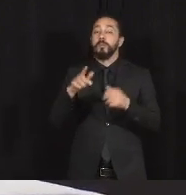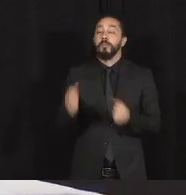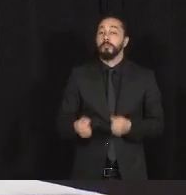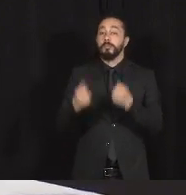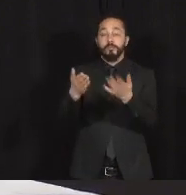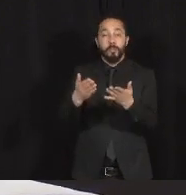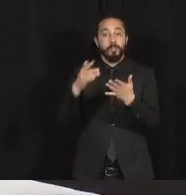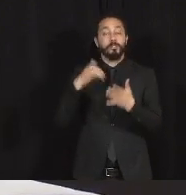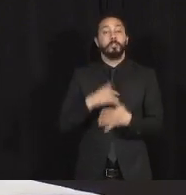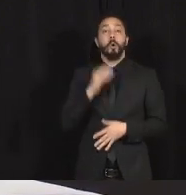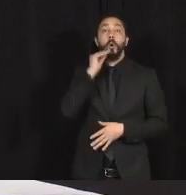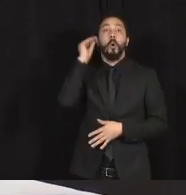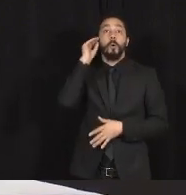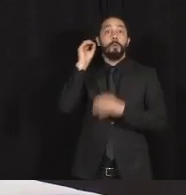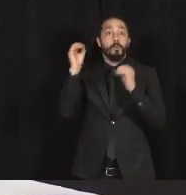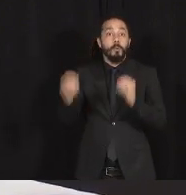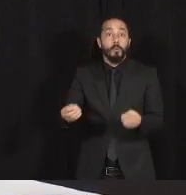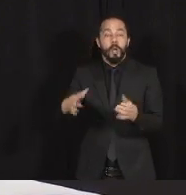prove life-saving.